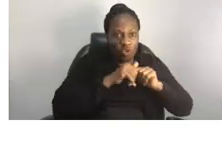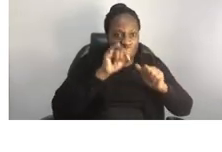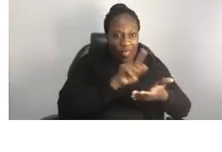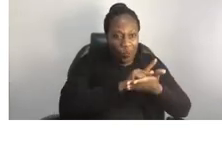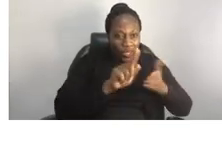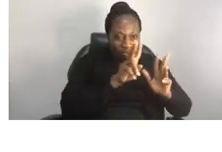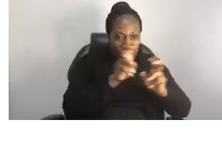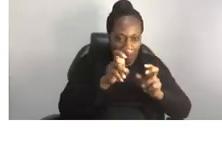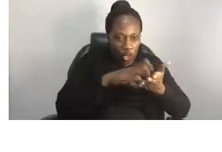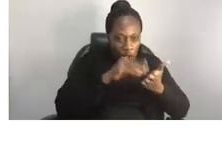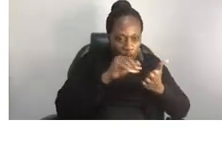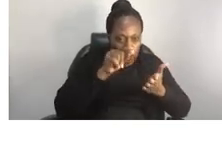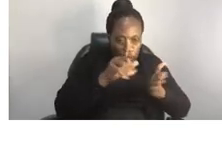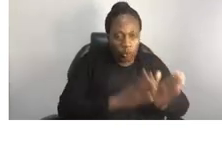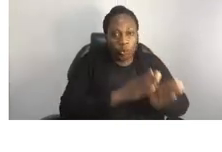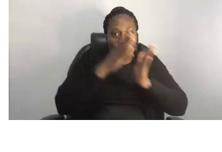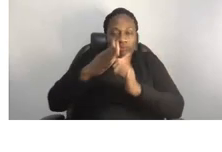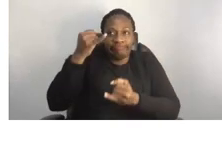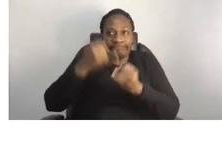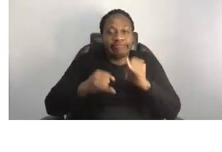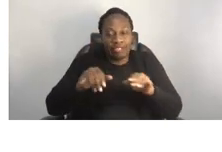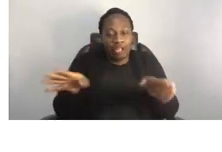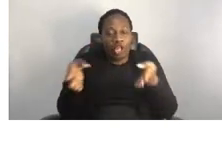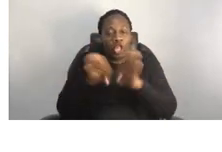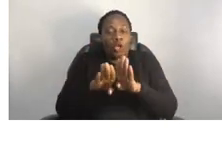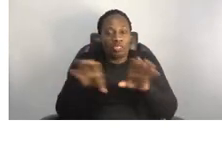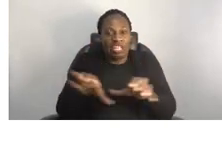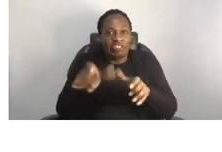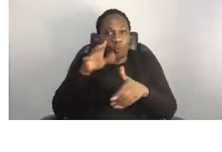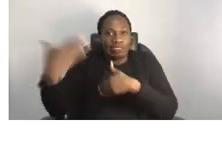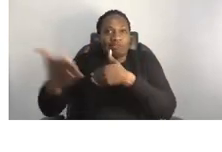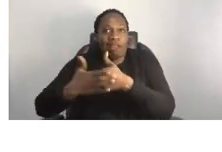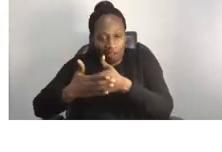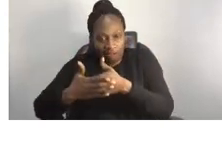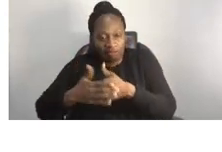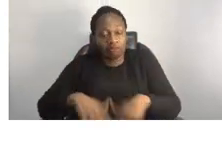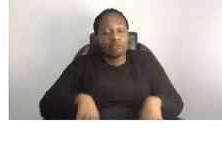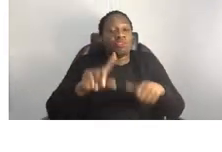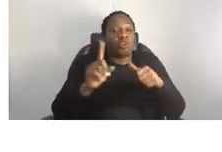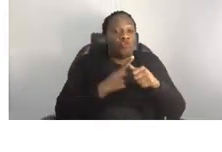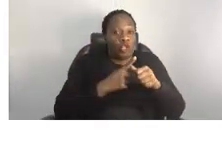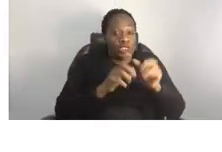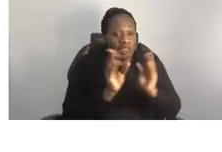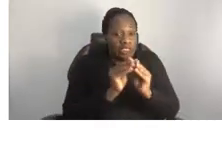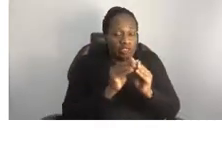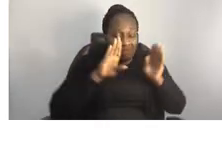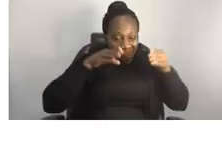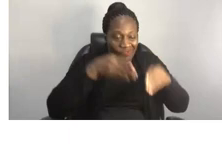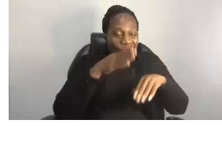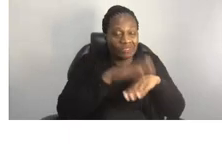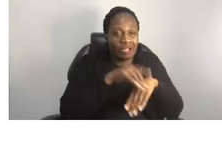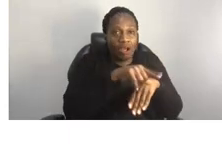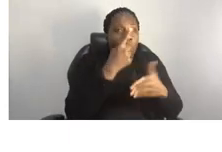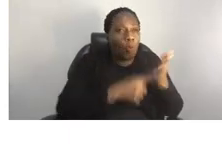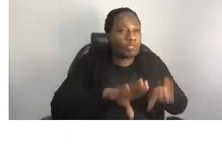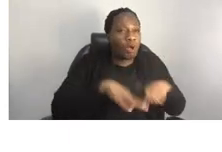topic and learning tool, and ends with closing activities and what's next. So the first session of the learning circle actually focuses on what